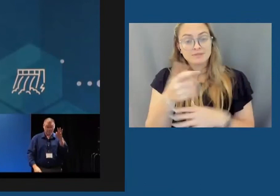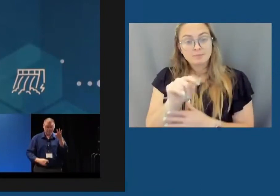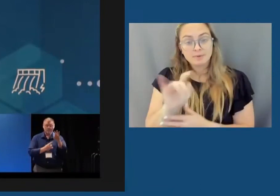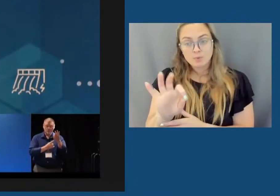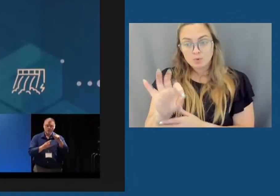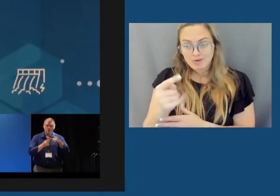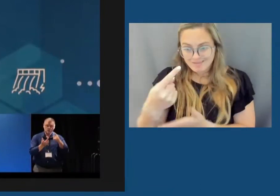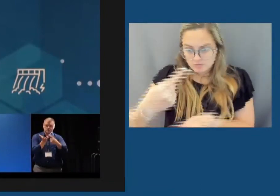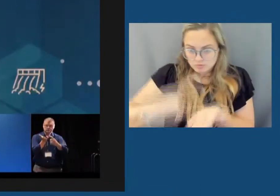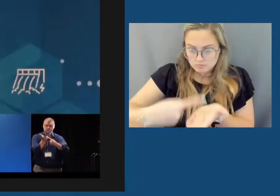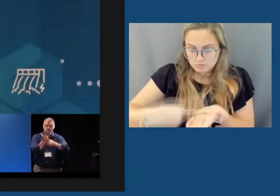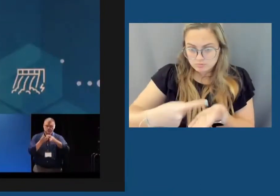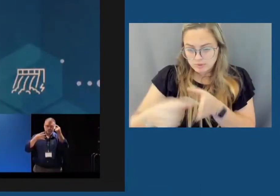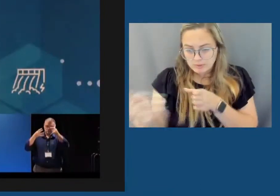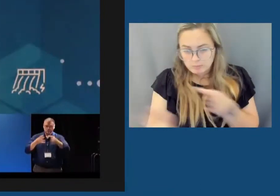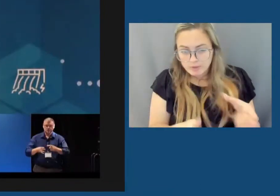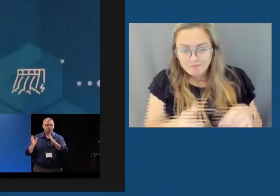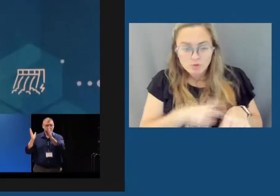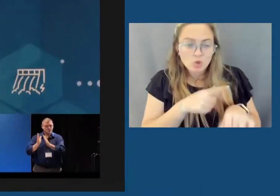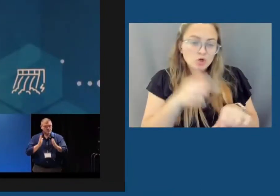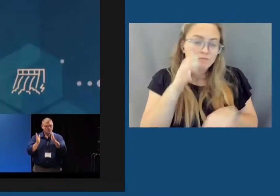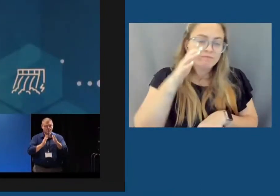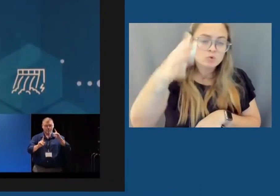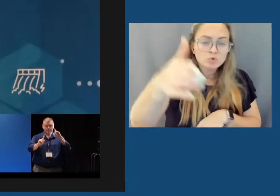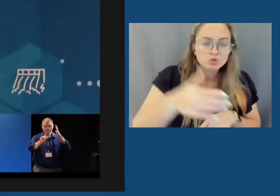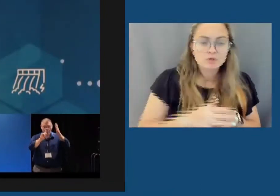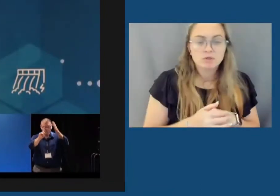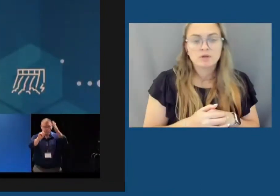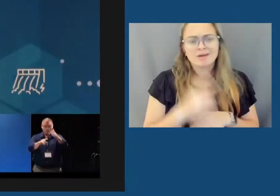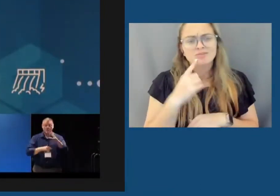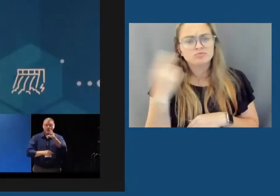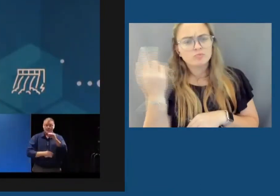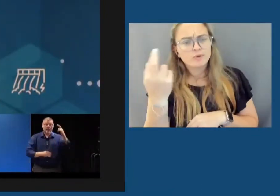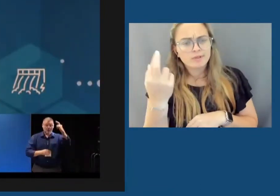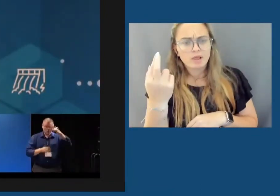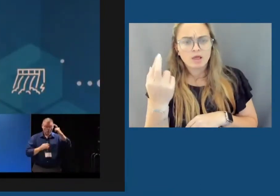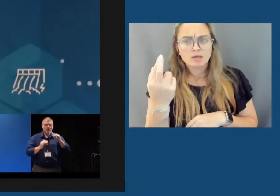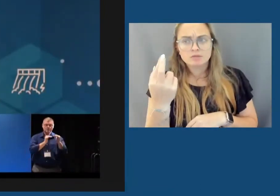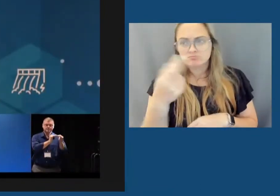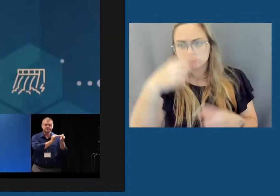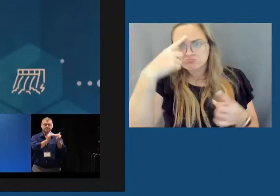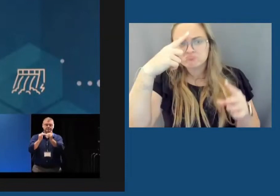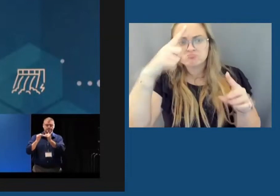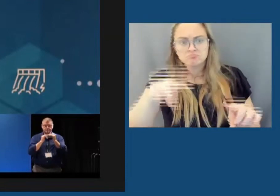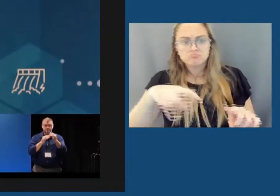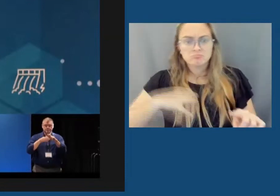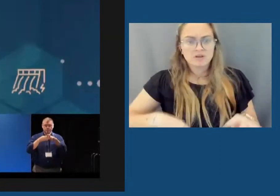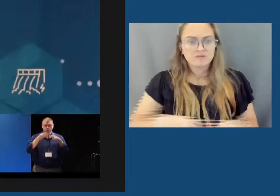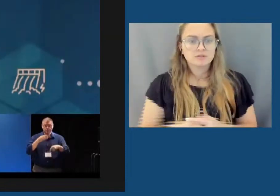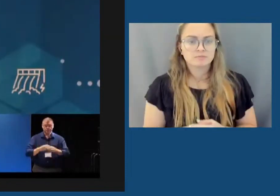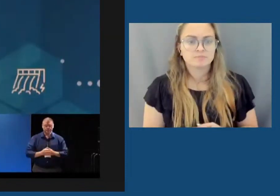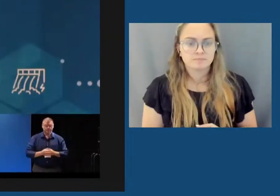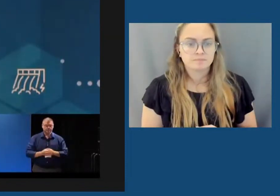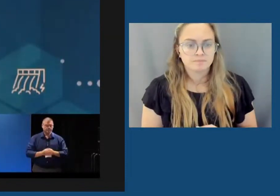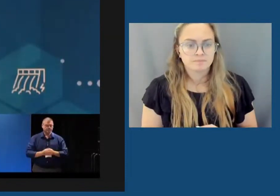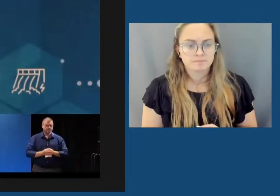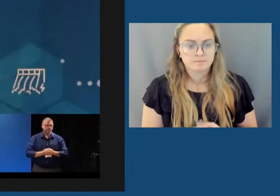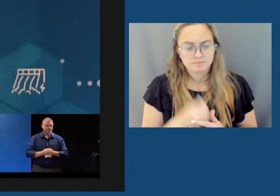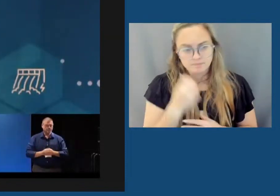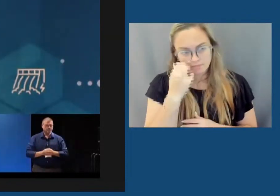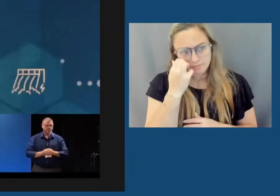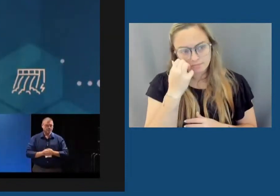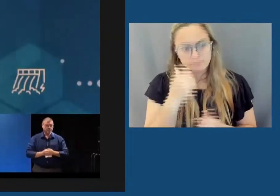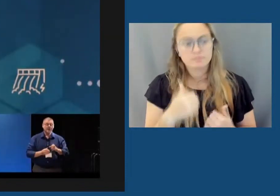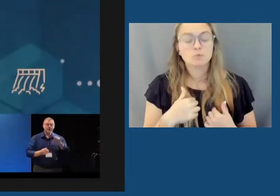points, to plan for our long-term future, and to realize these mutually beneficial outcomes. So I